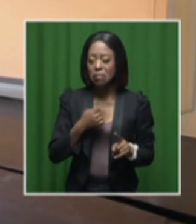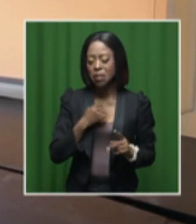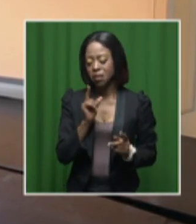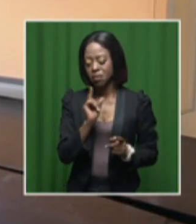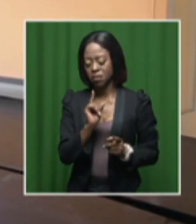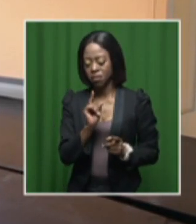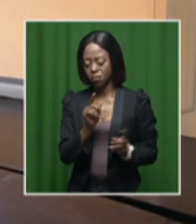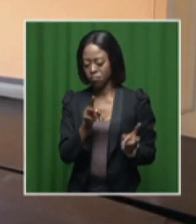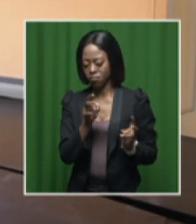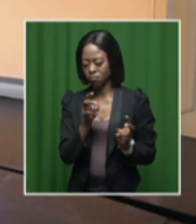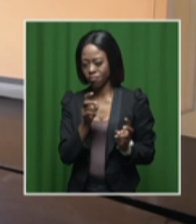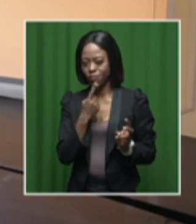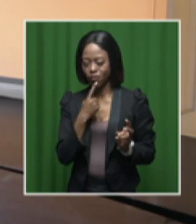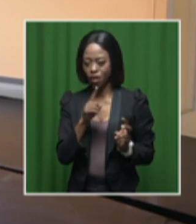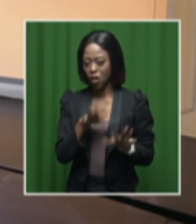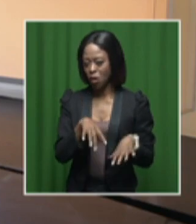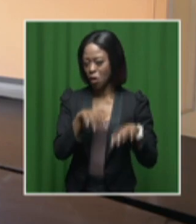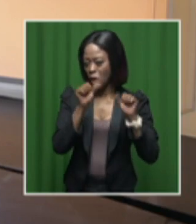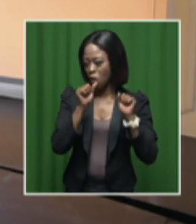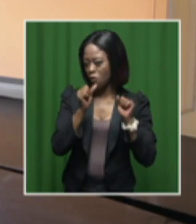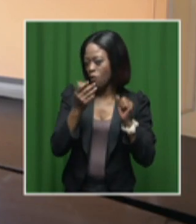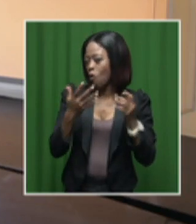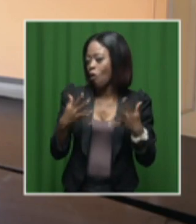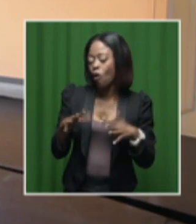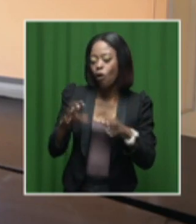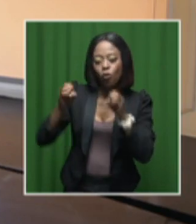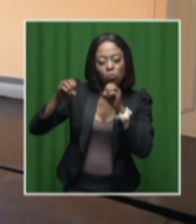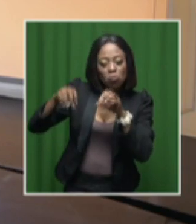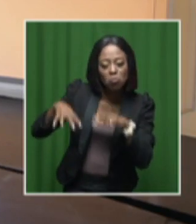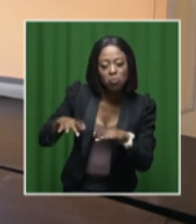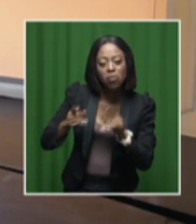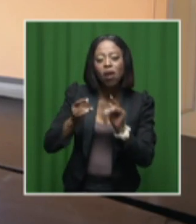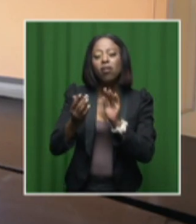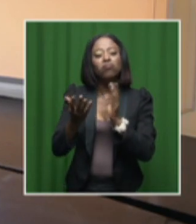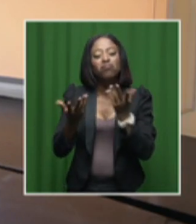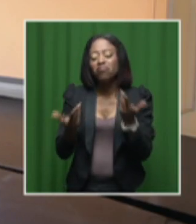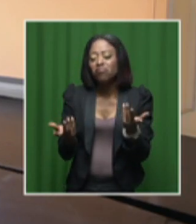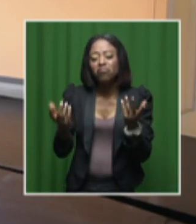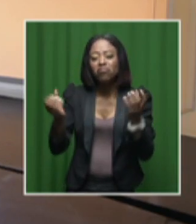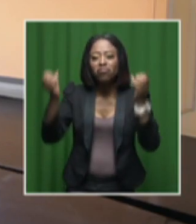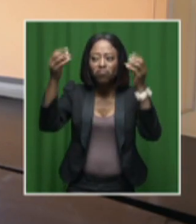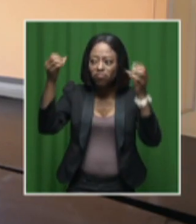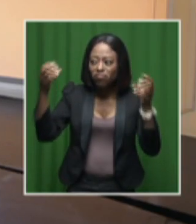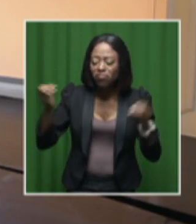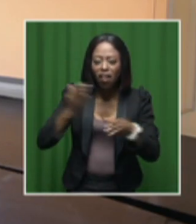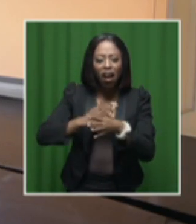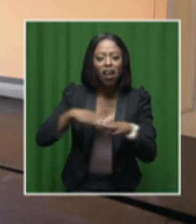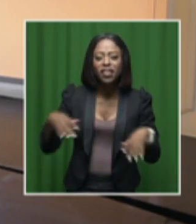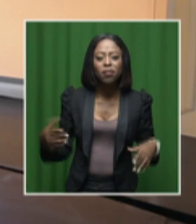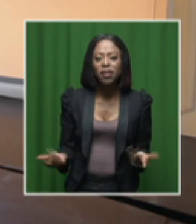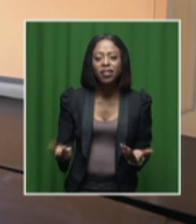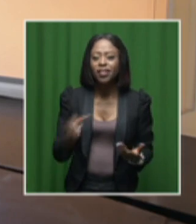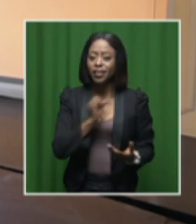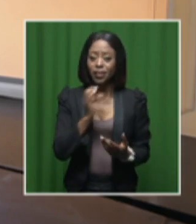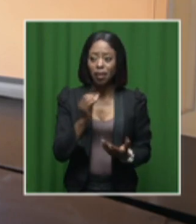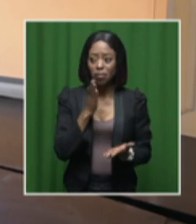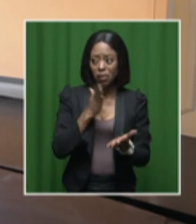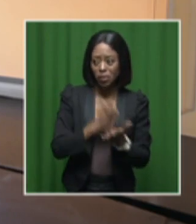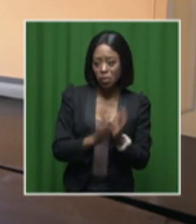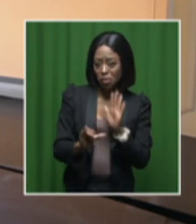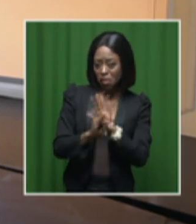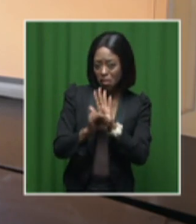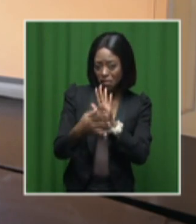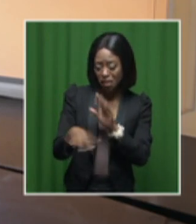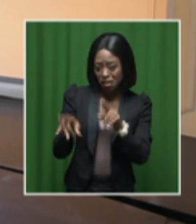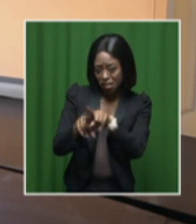noticed, Rob, whether there's load shedding or not, most of the traffic lights don't work anyway. So I don't know. I don't know if you pick that up a lot. I